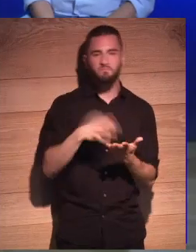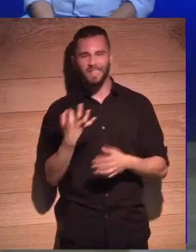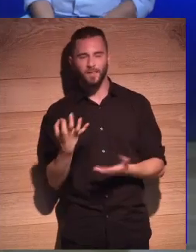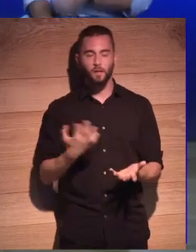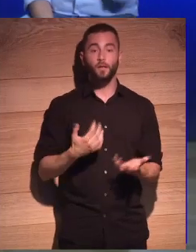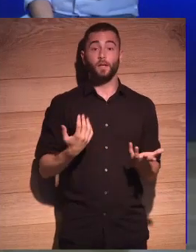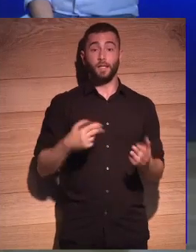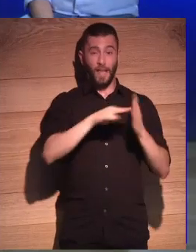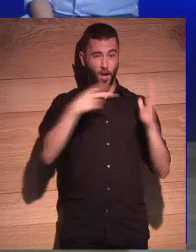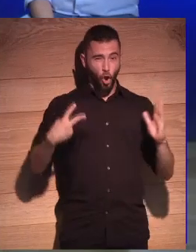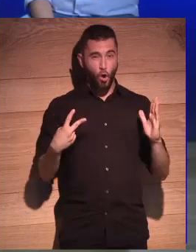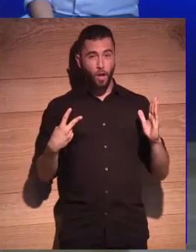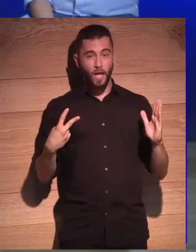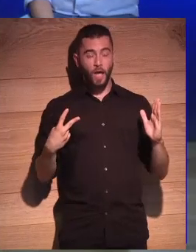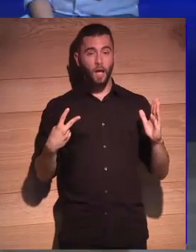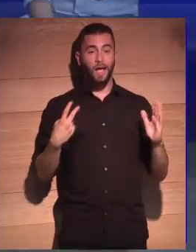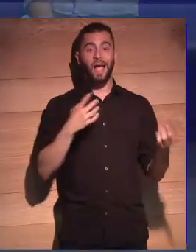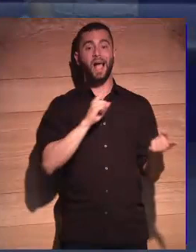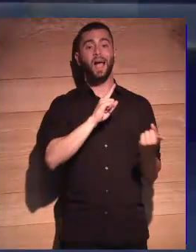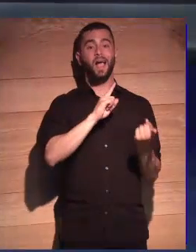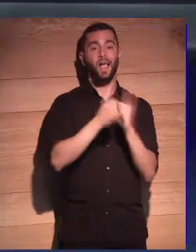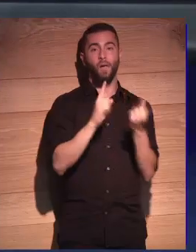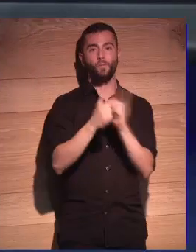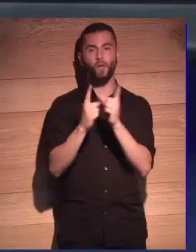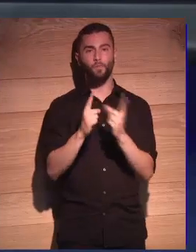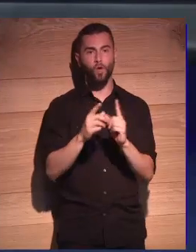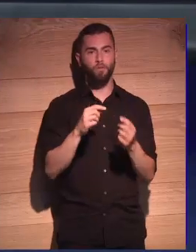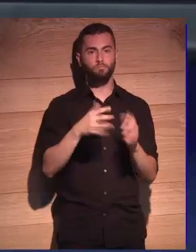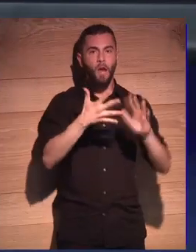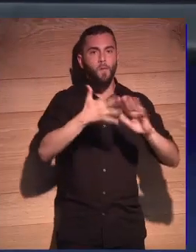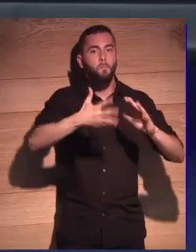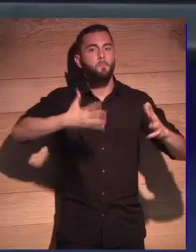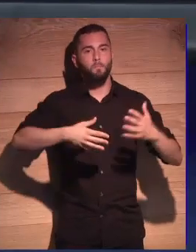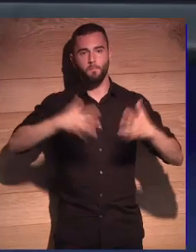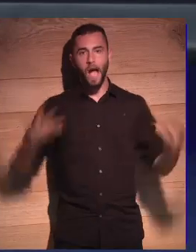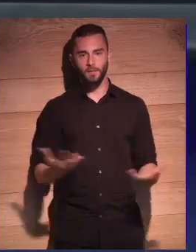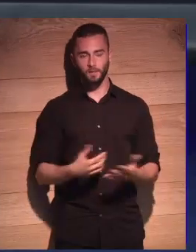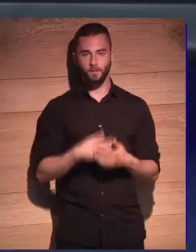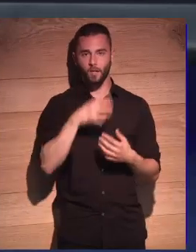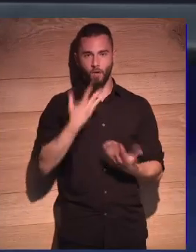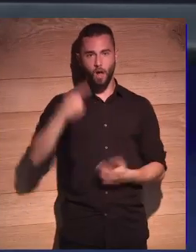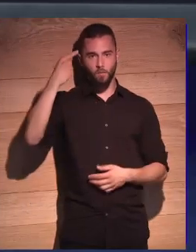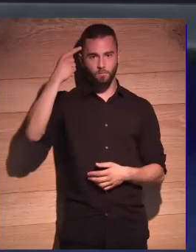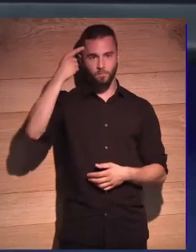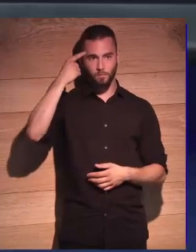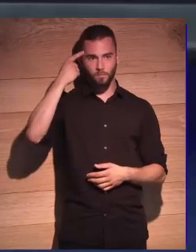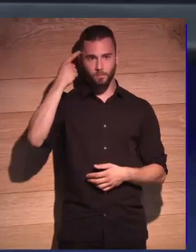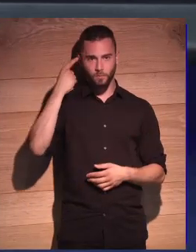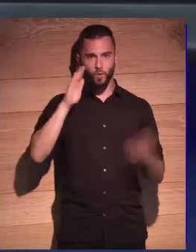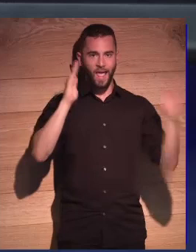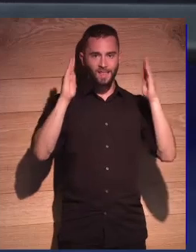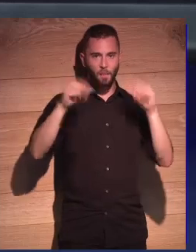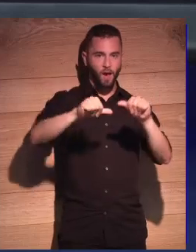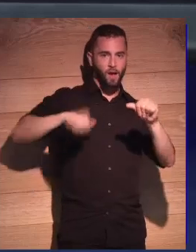an uncertain period where technology is forcing us to change every day faster.